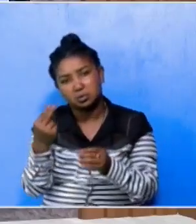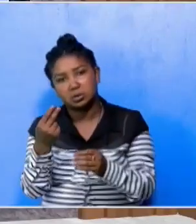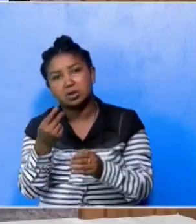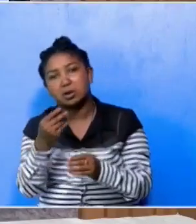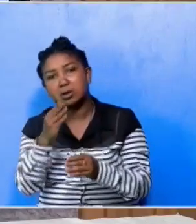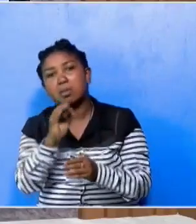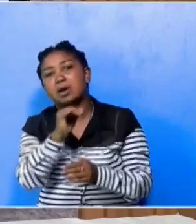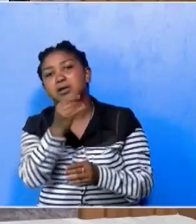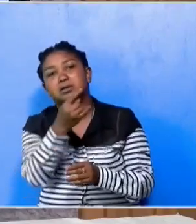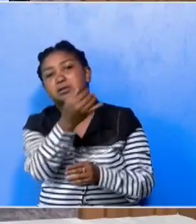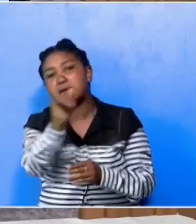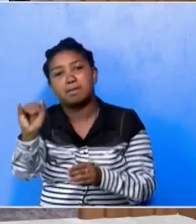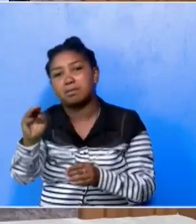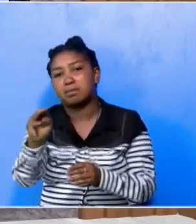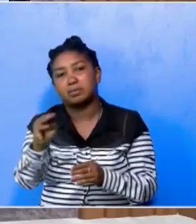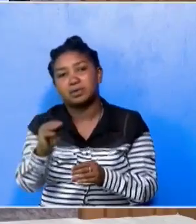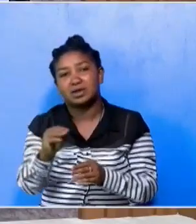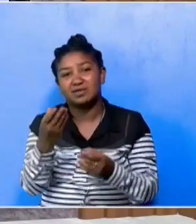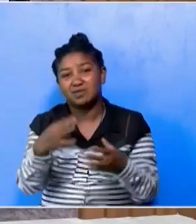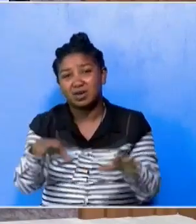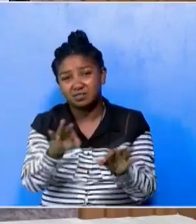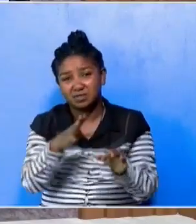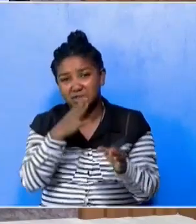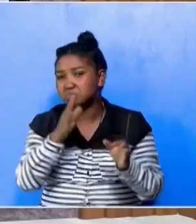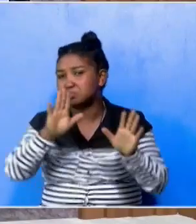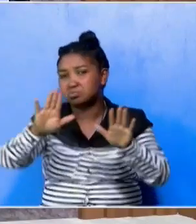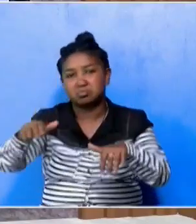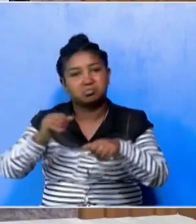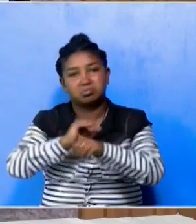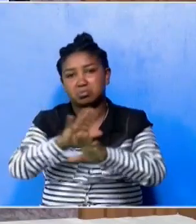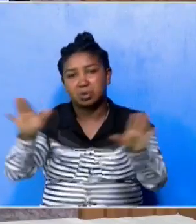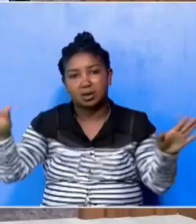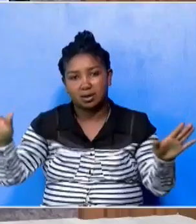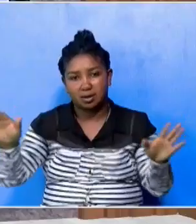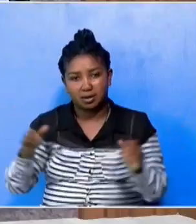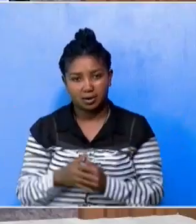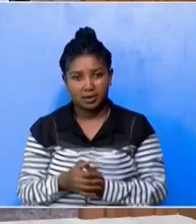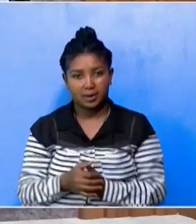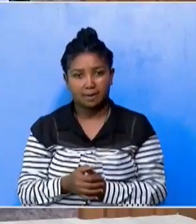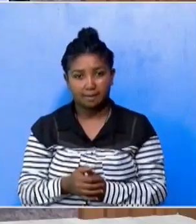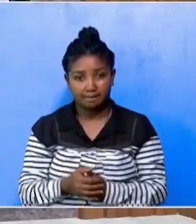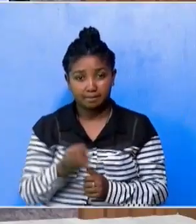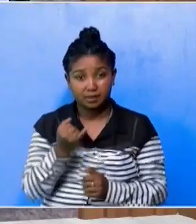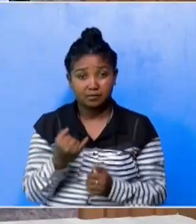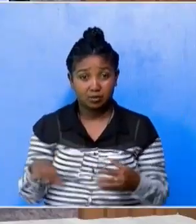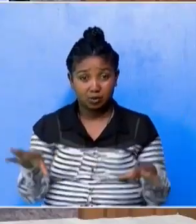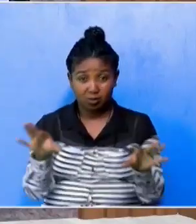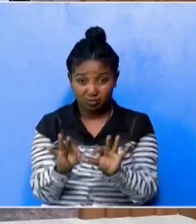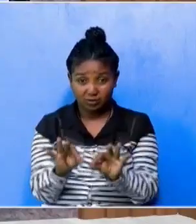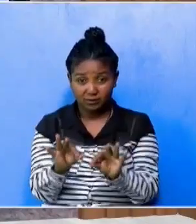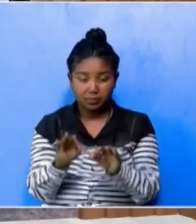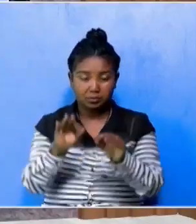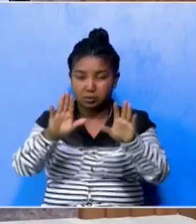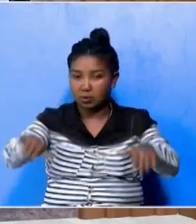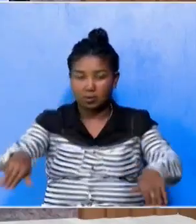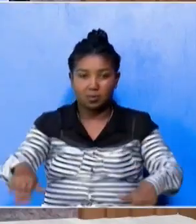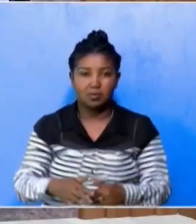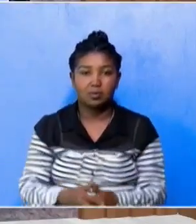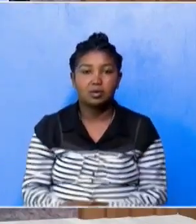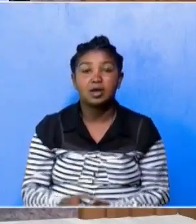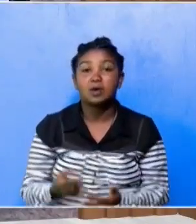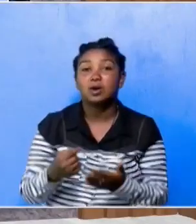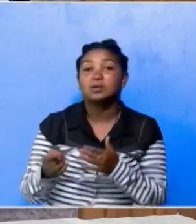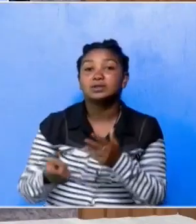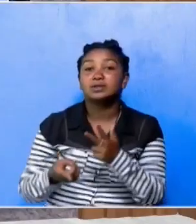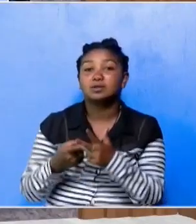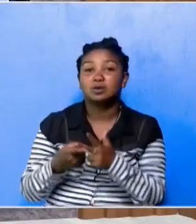by them. If not, leave it. Okay? If not, leave it. What about this